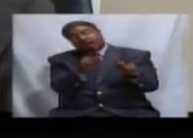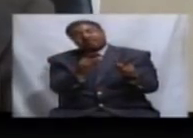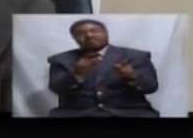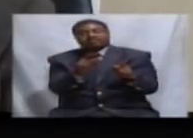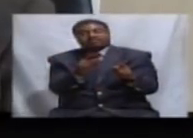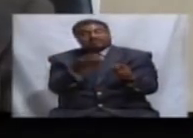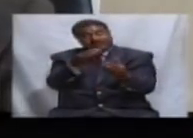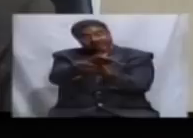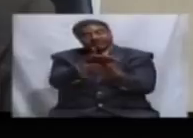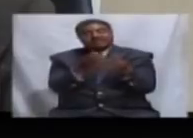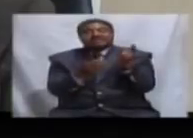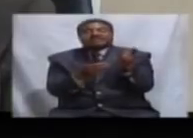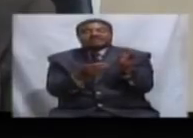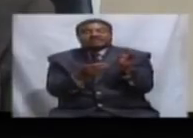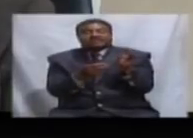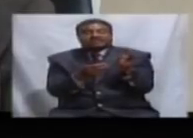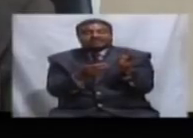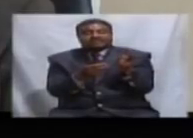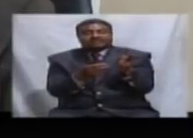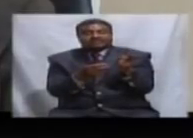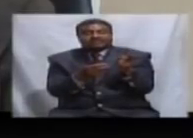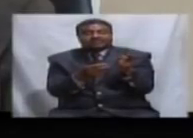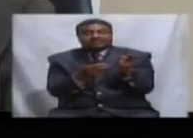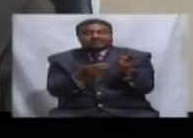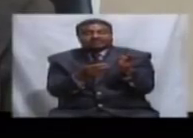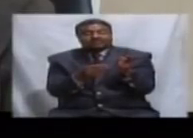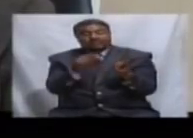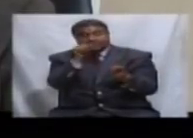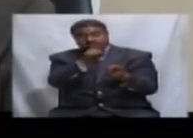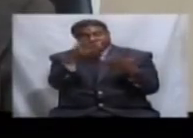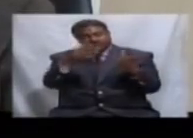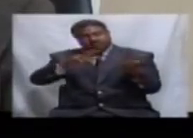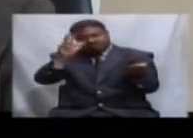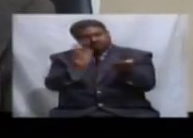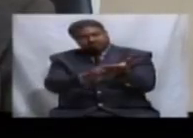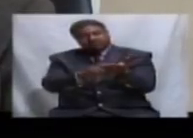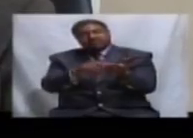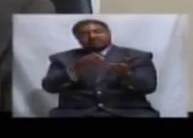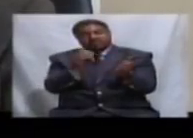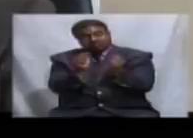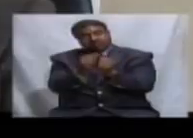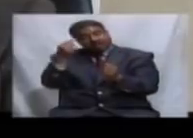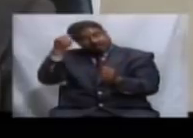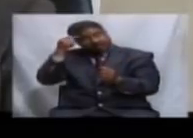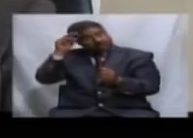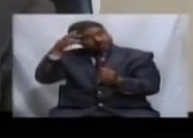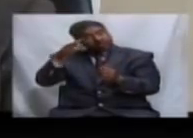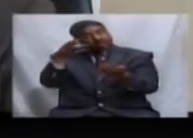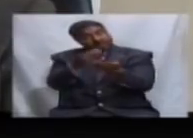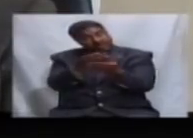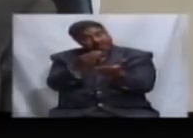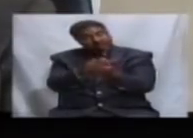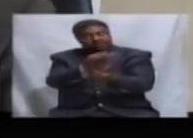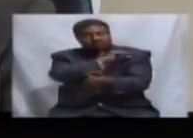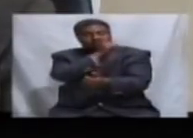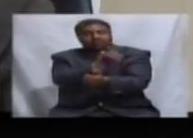Bay. And to this end, this particular amount has been approved in the 2018 budget. Ministry of Finance has given Treasury